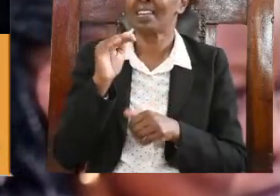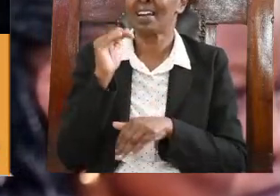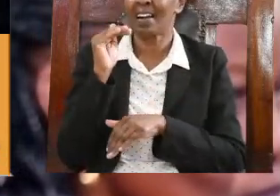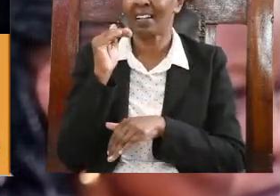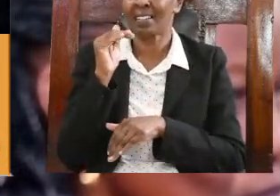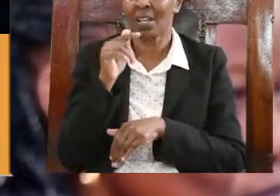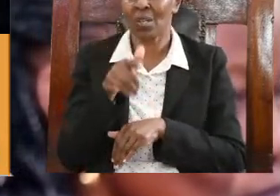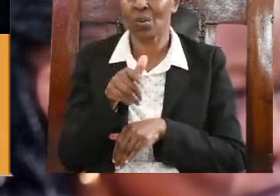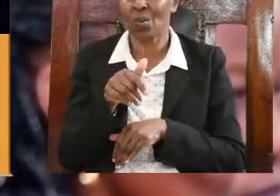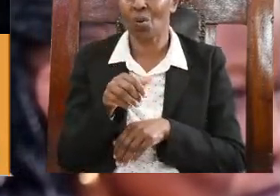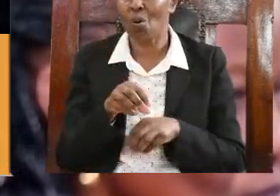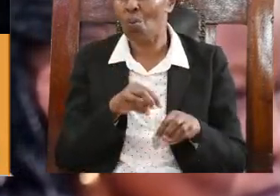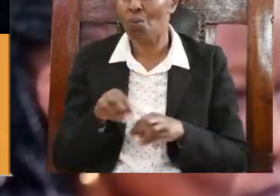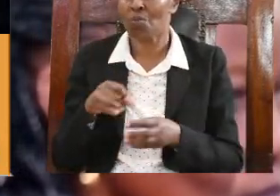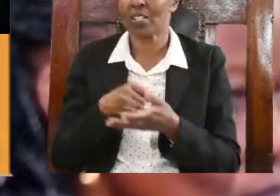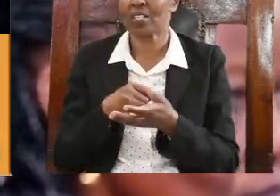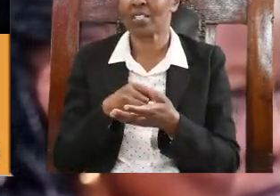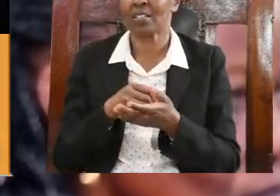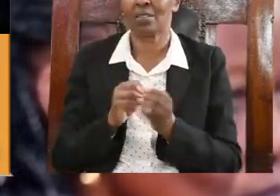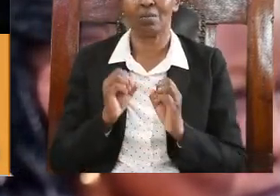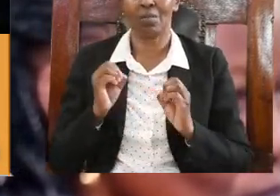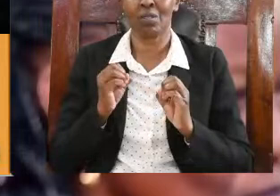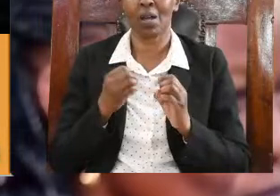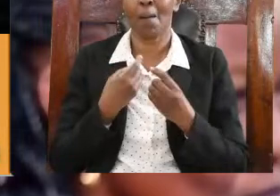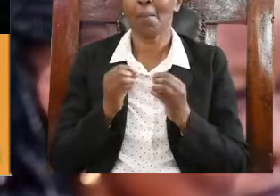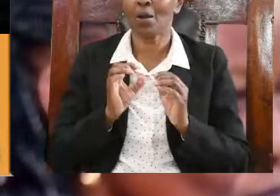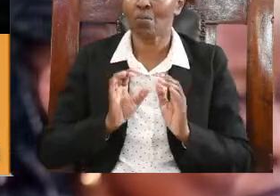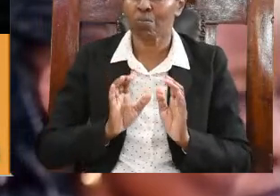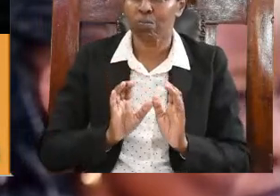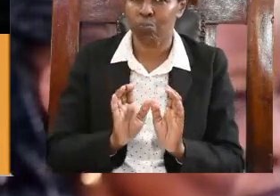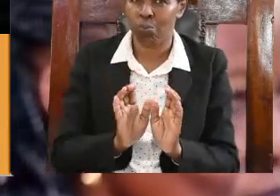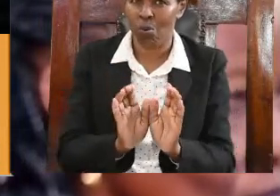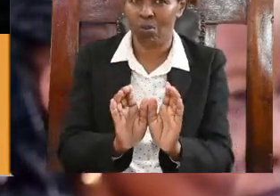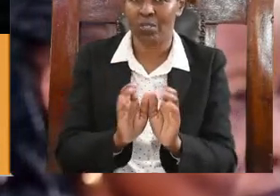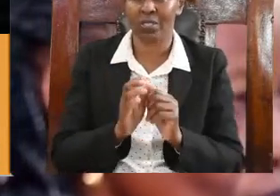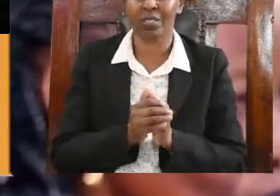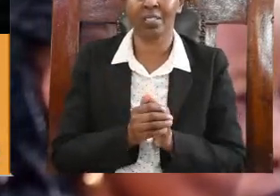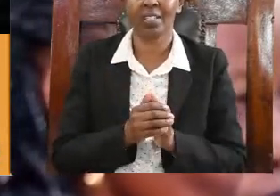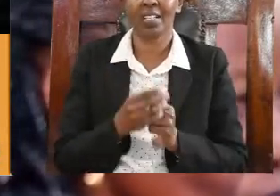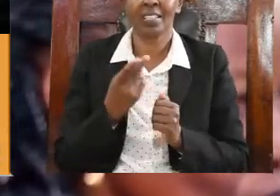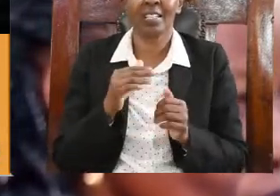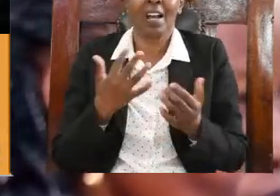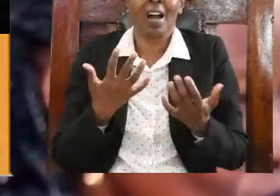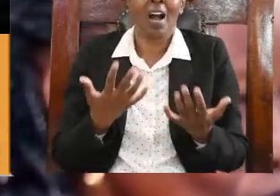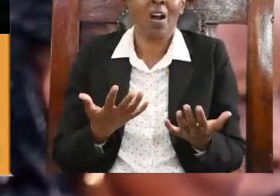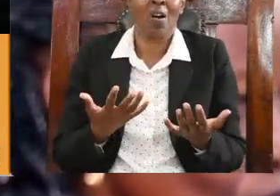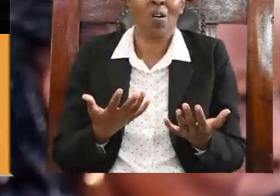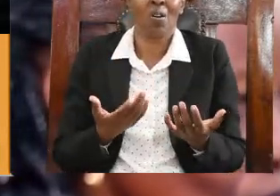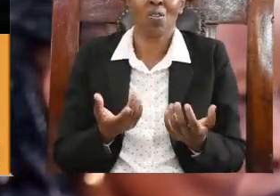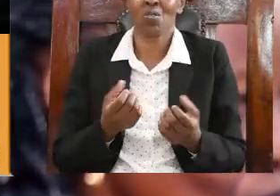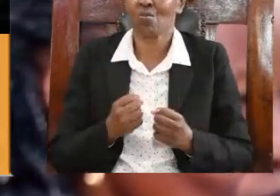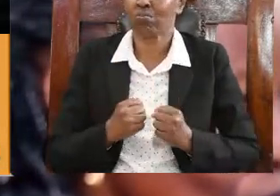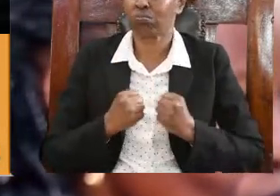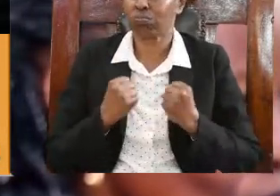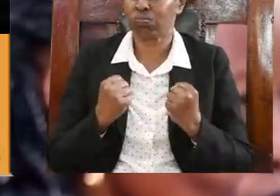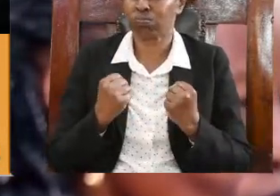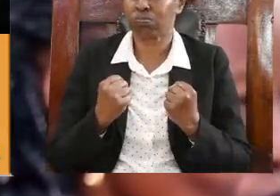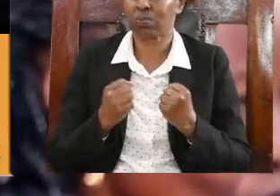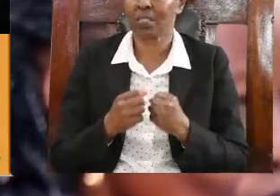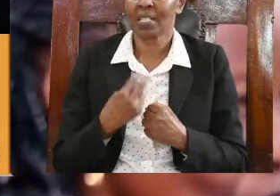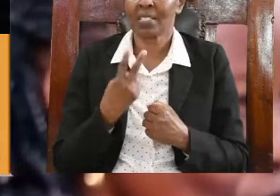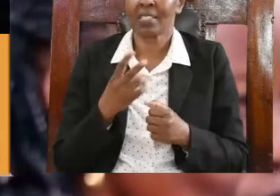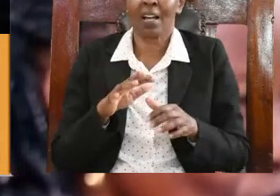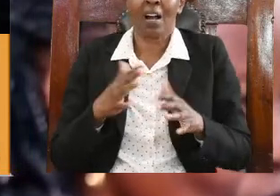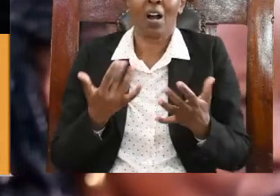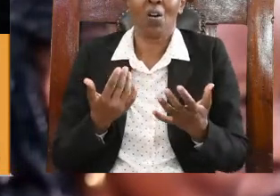move the rock. I asked you to push. Since you started pushing, see how you have become rough and tough. See how